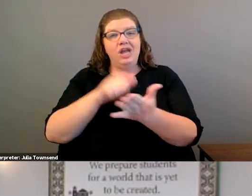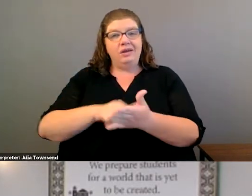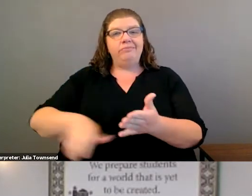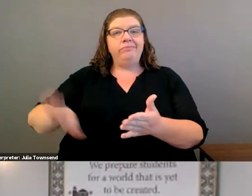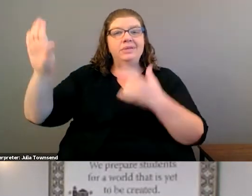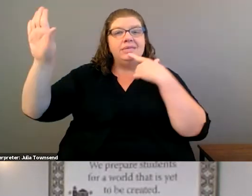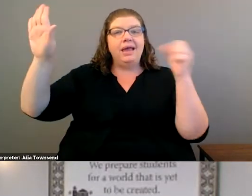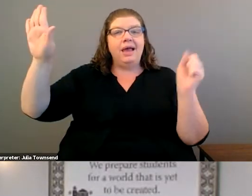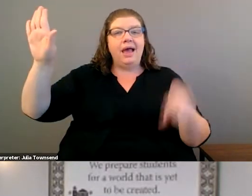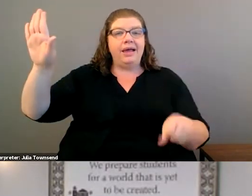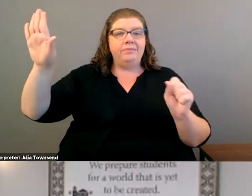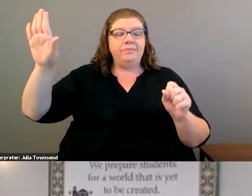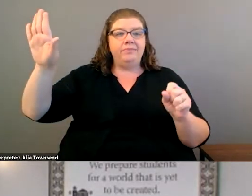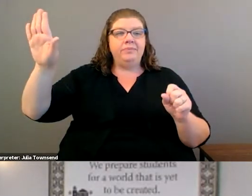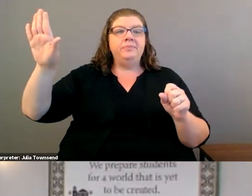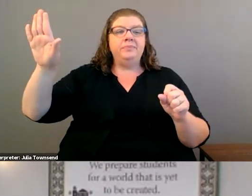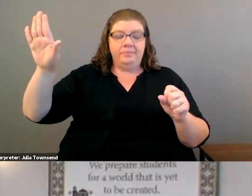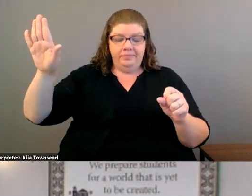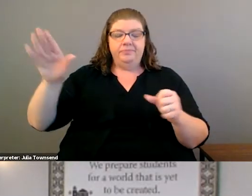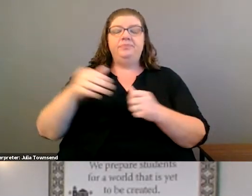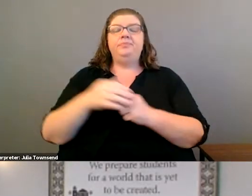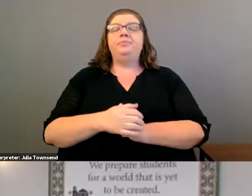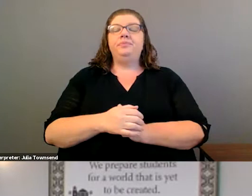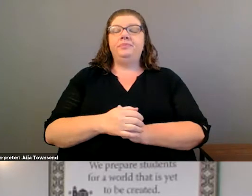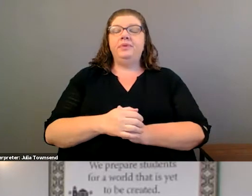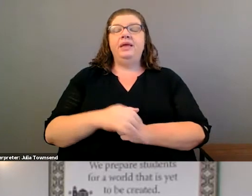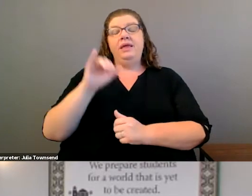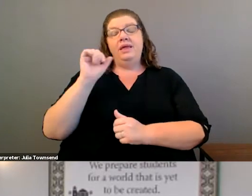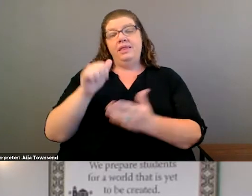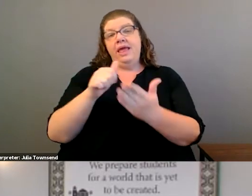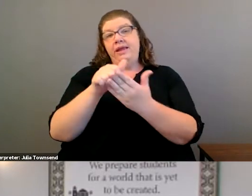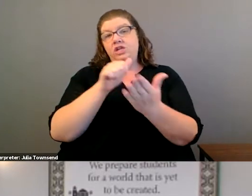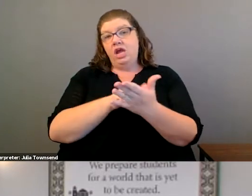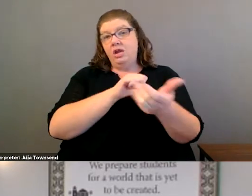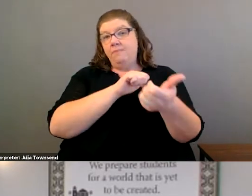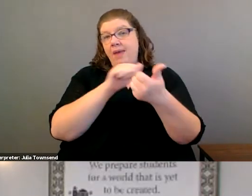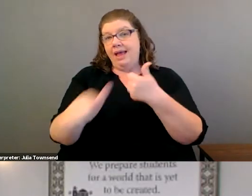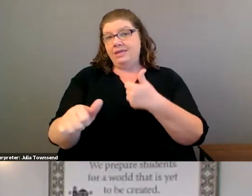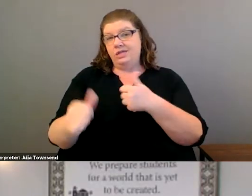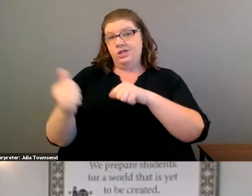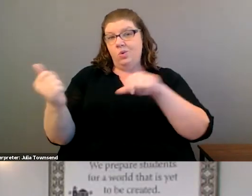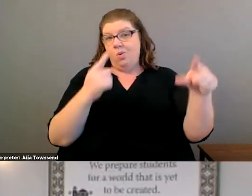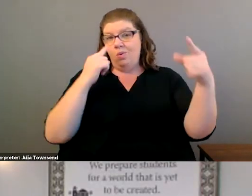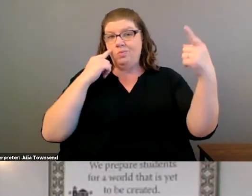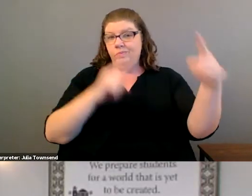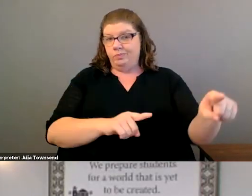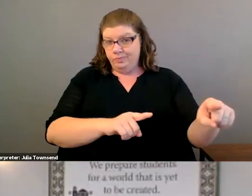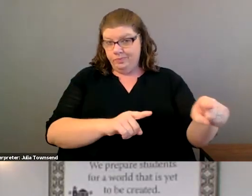aye. Aye. Aye. The consent agenda passes unanimously.